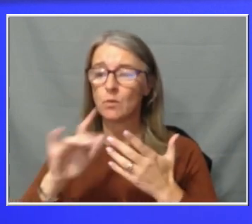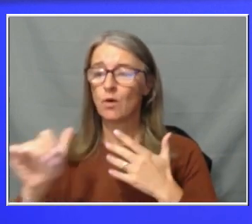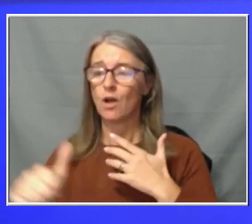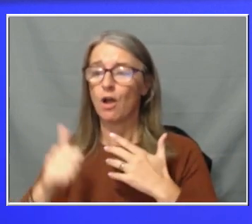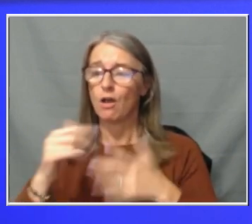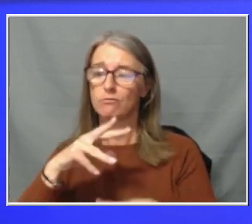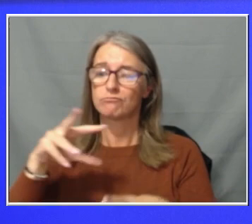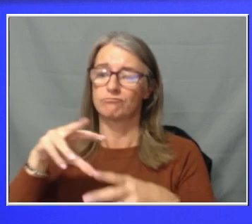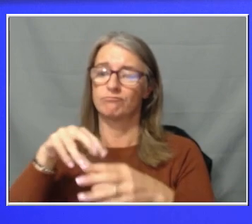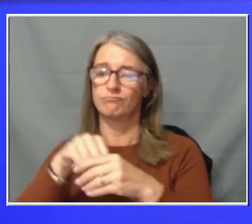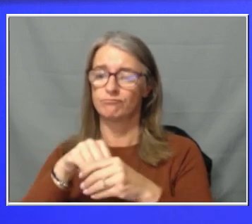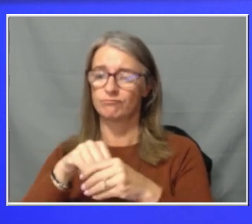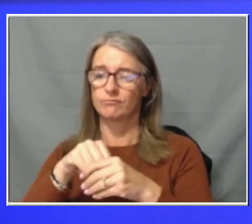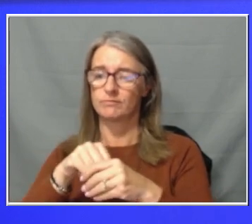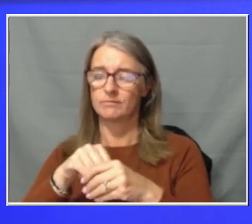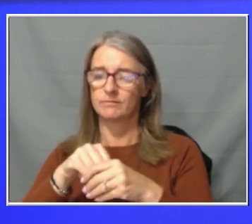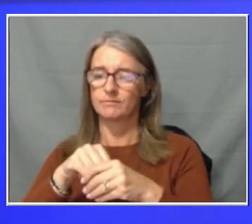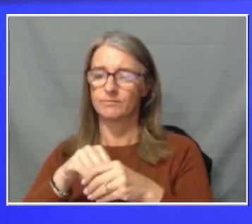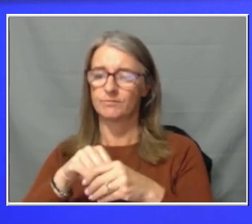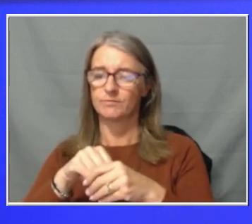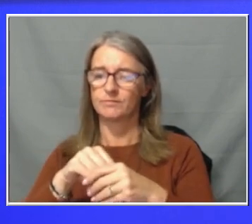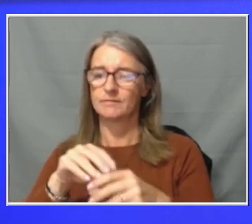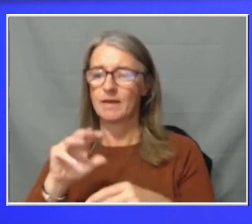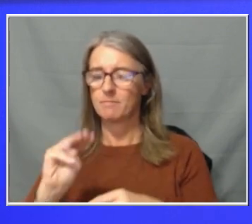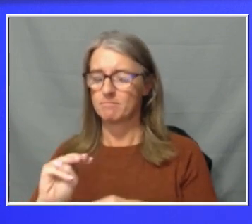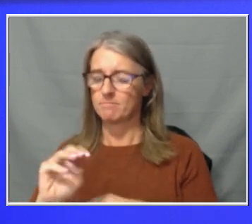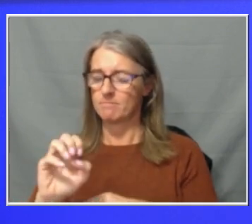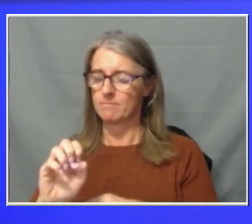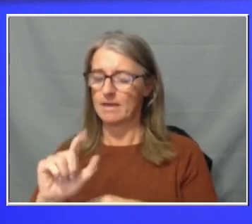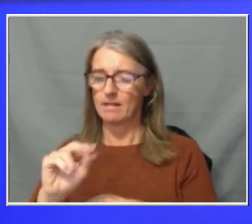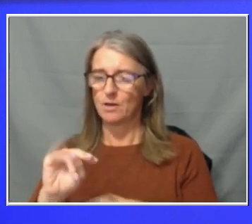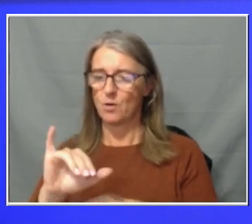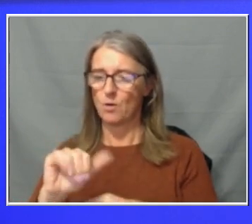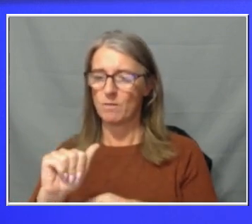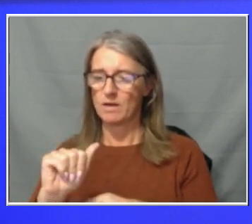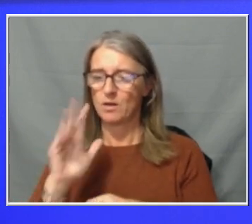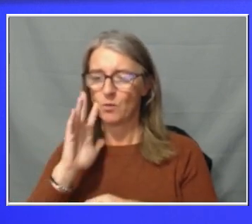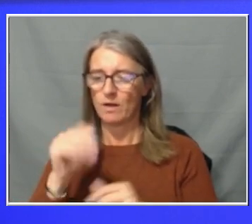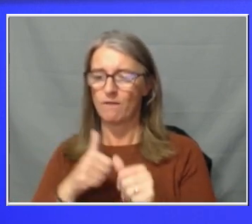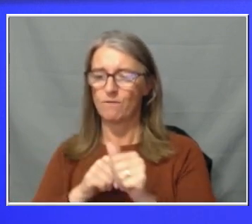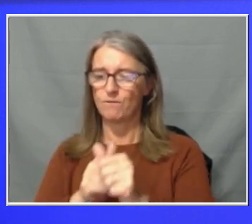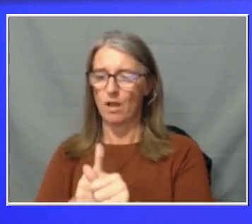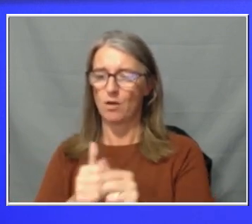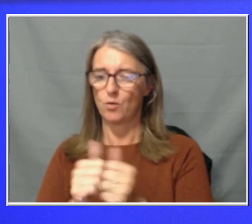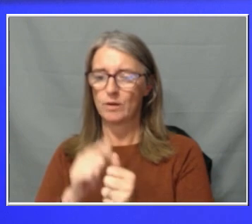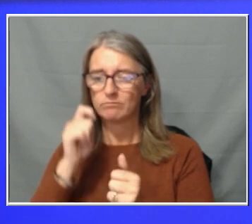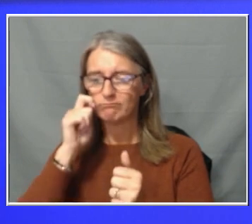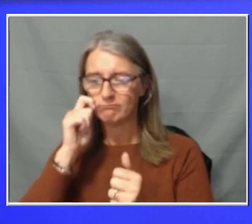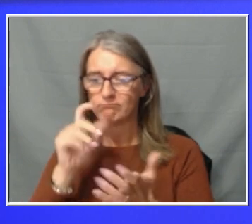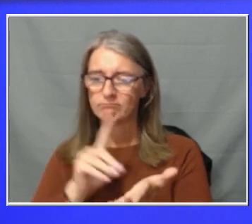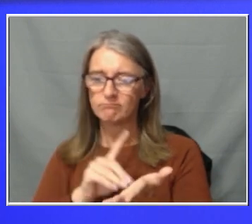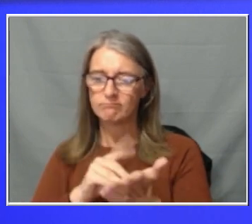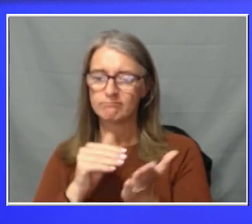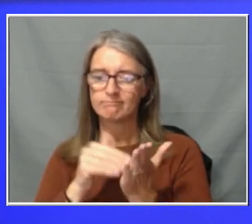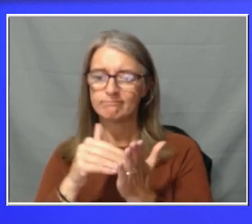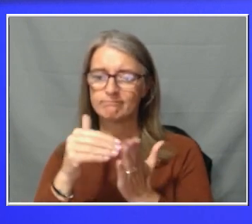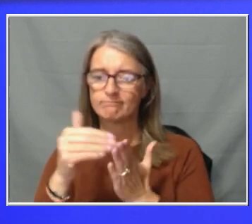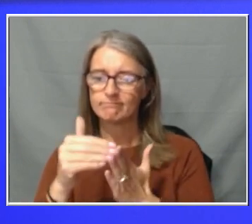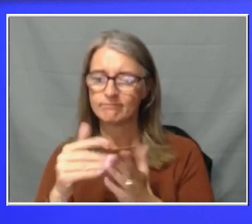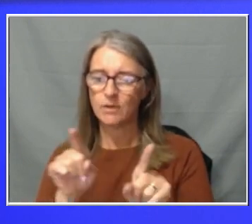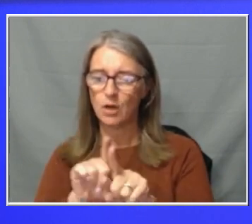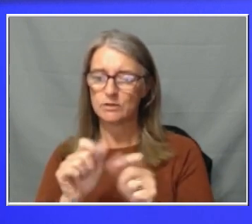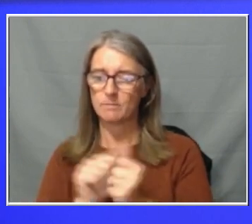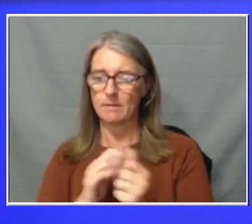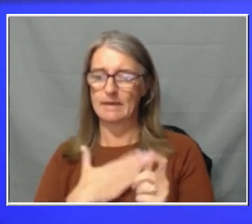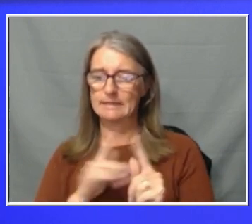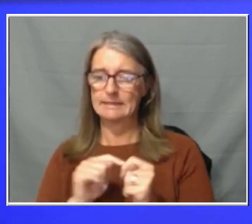involved. At the very least, by virtue of having melanoma, you're going to follow with your dermatologist very frequently, and you're going to follow with my team